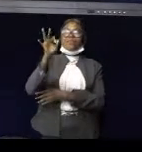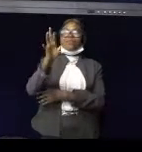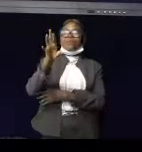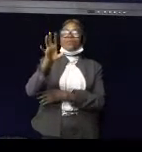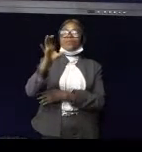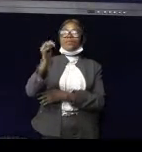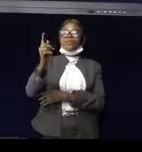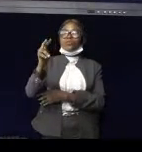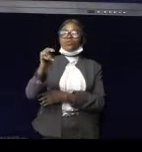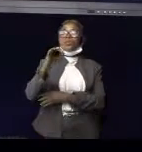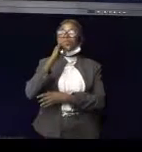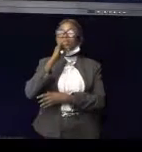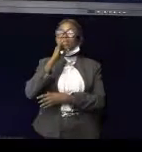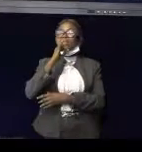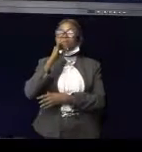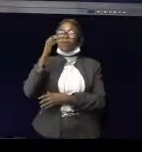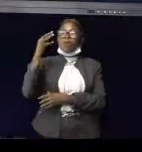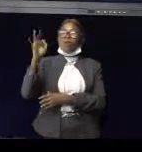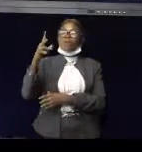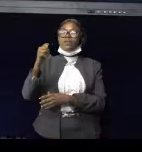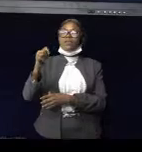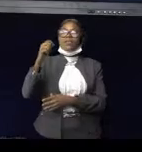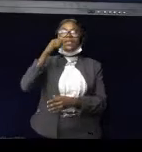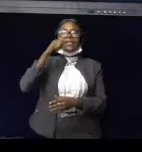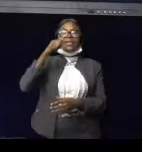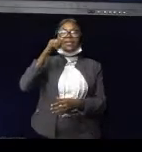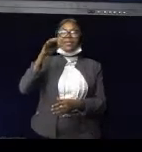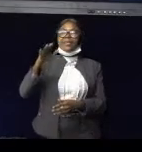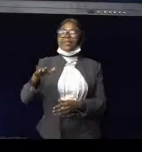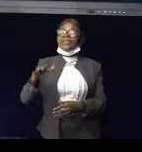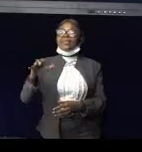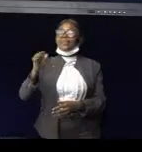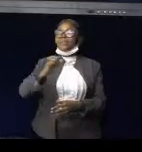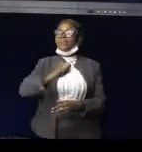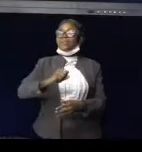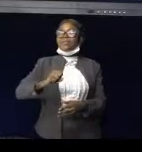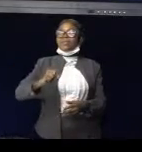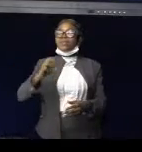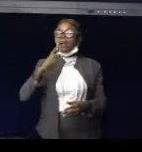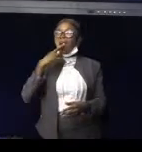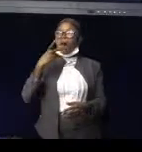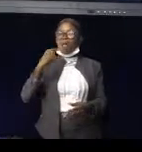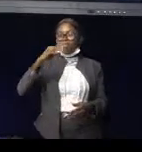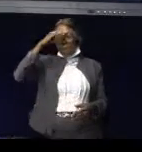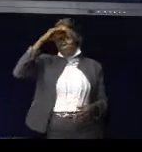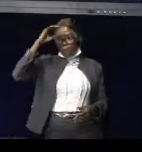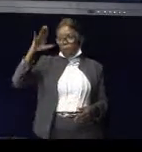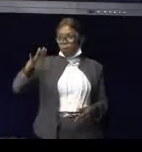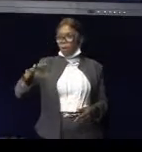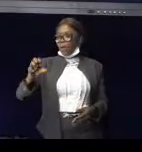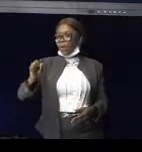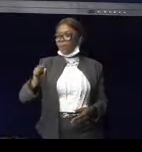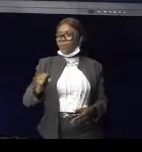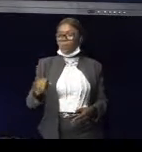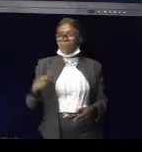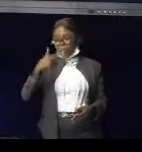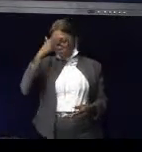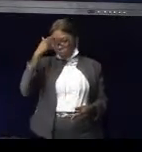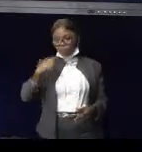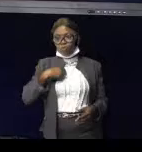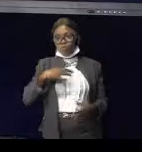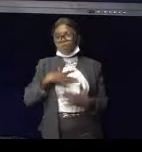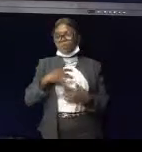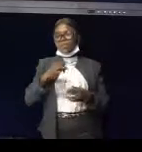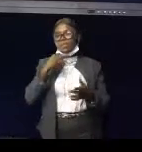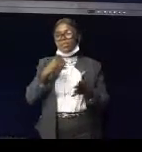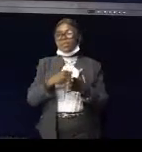are the boys? Remember I said that this question is to be interpreted as what fraction are the boys, because we are really interested in the fraction